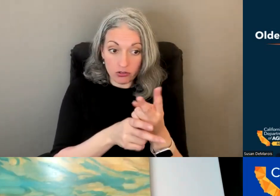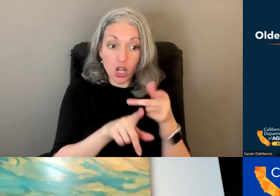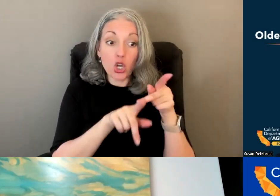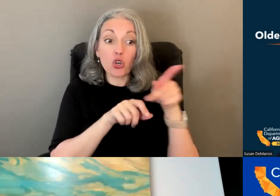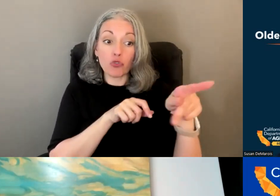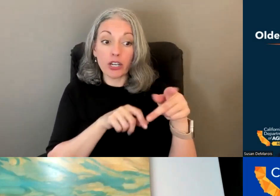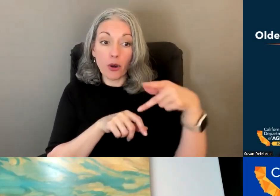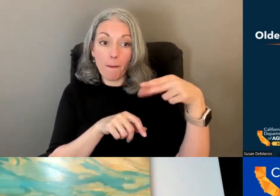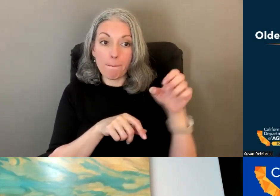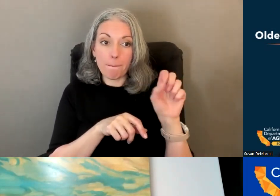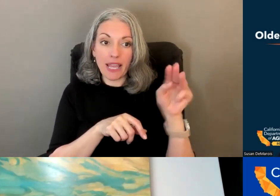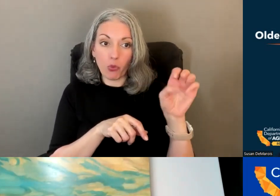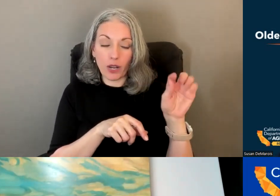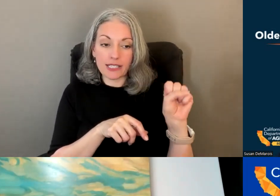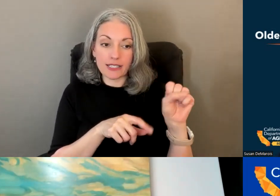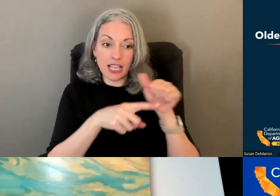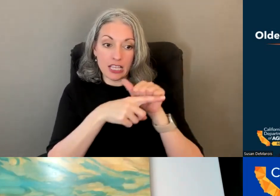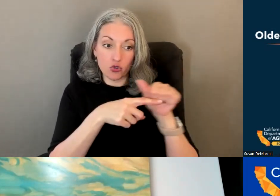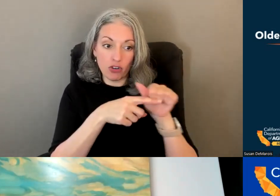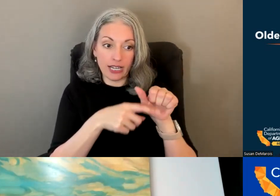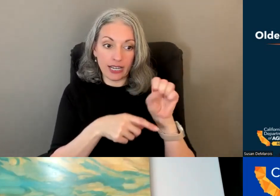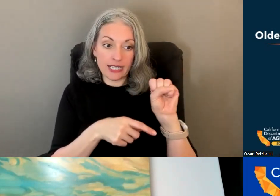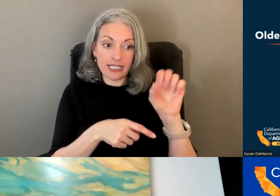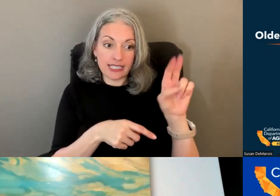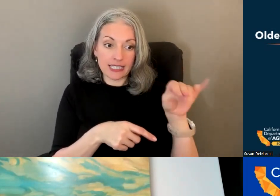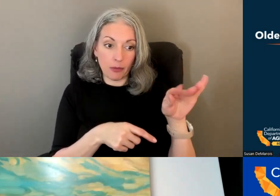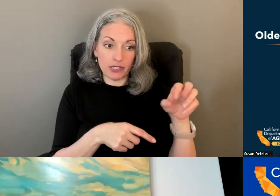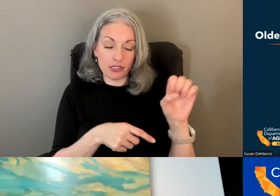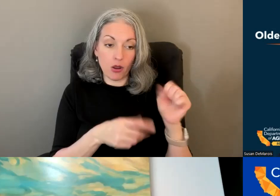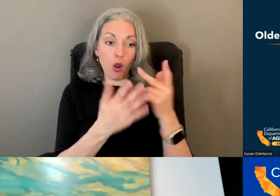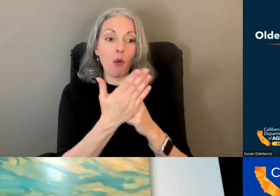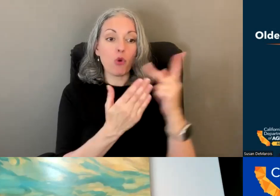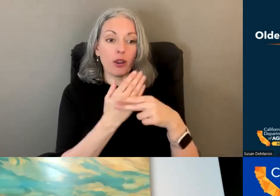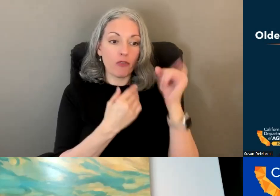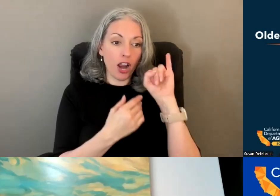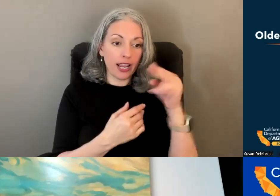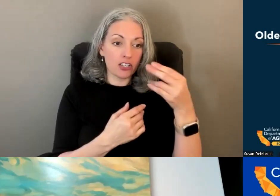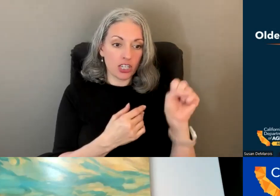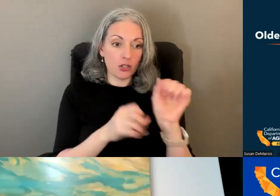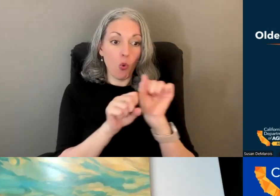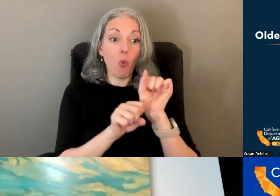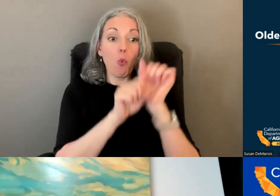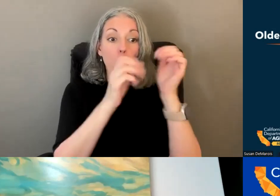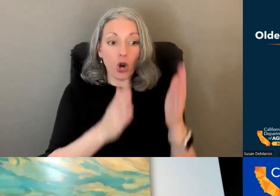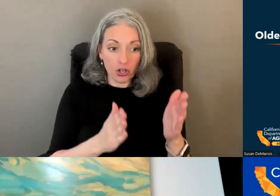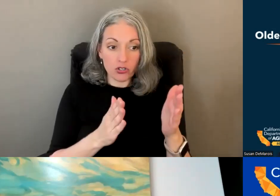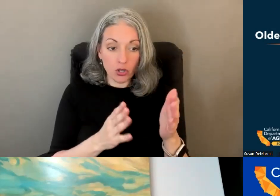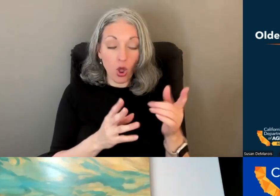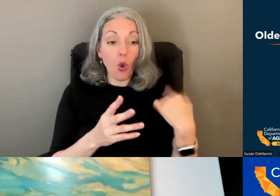IHSS training and stipends program for IHSS workers. However, we are working closely with